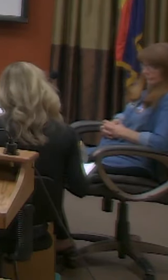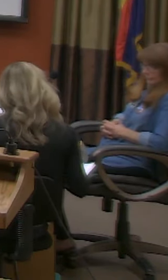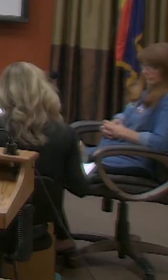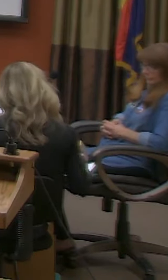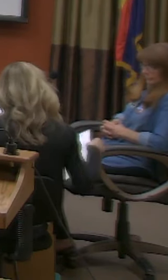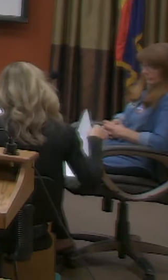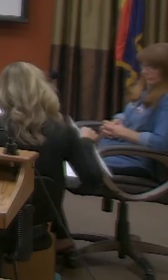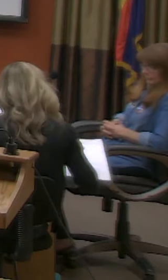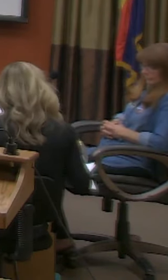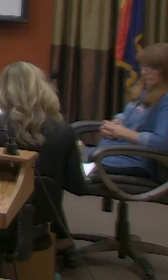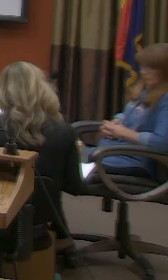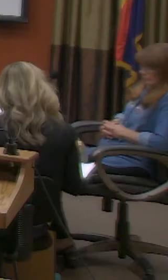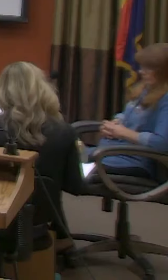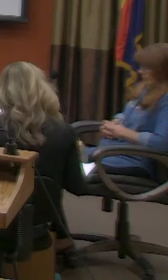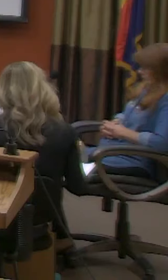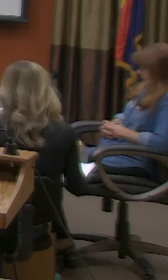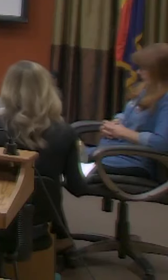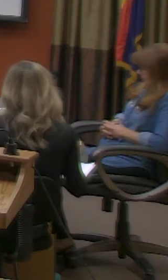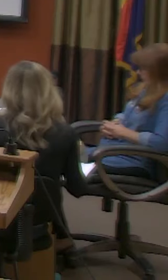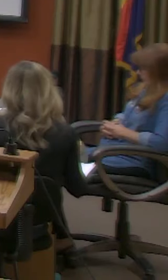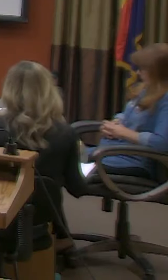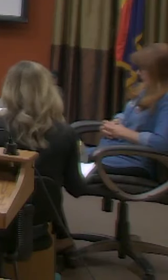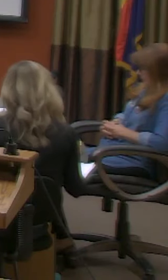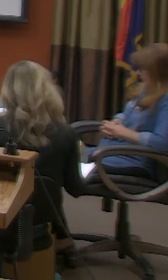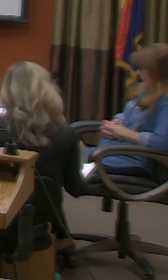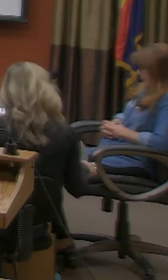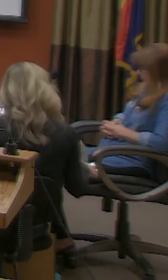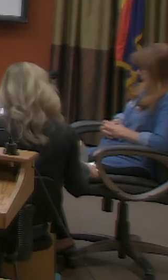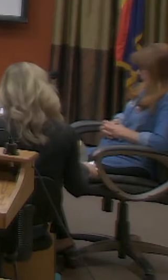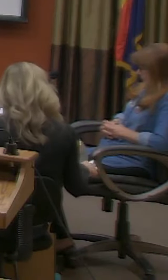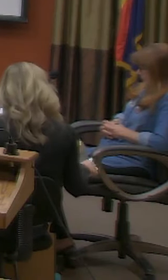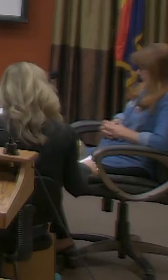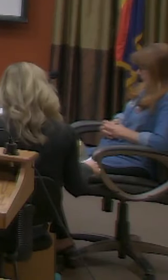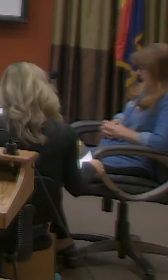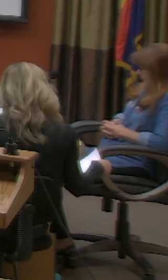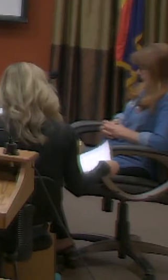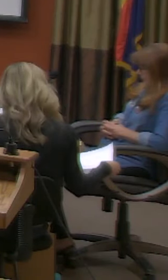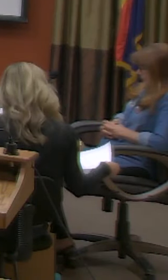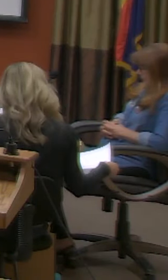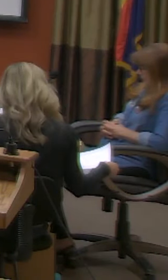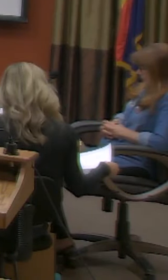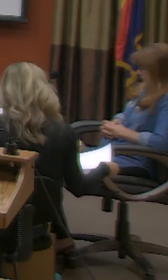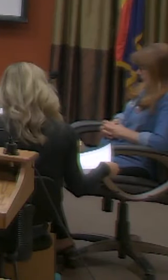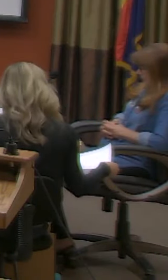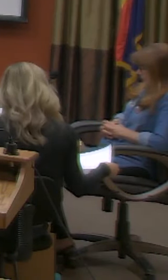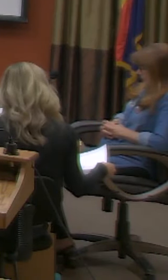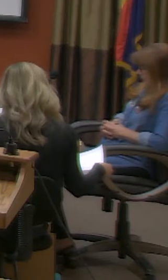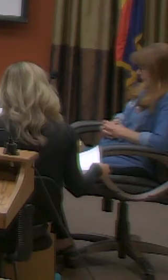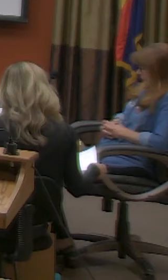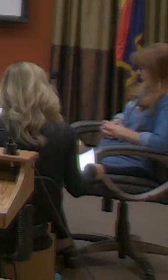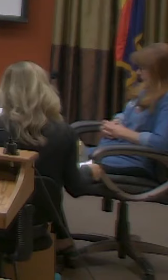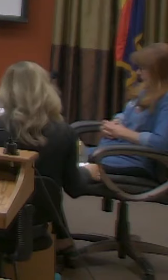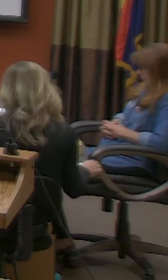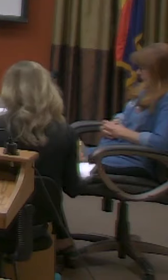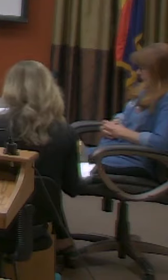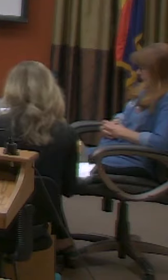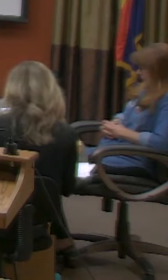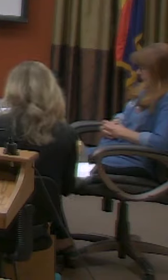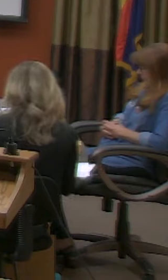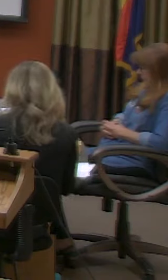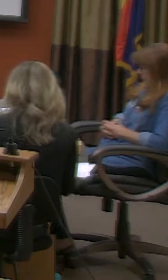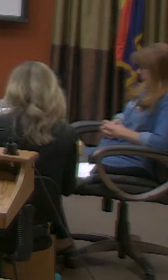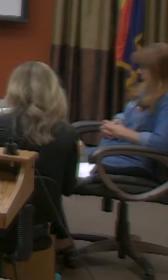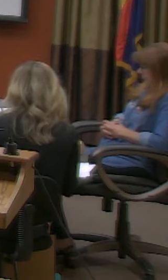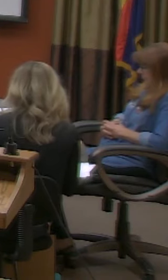And if you had, I think you had at least one, Sarah, that was both. Just go ahead and read that again. Okay.